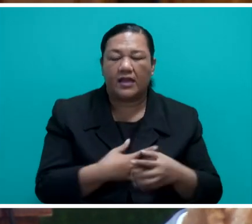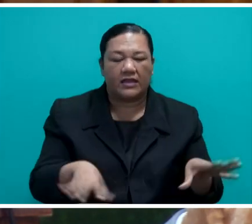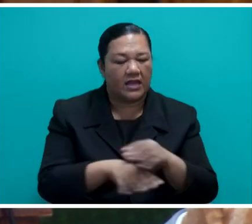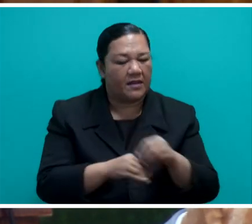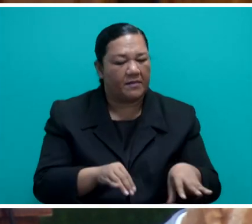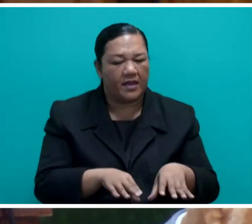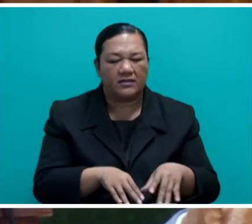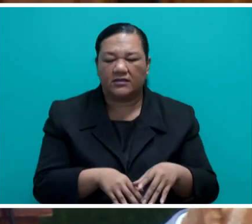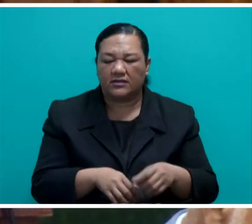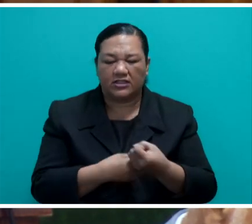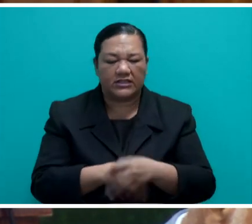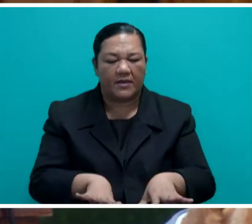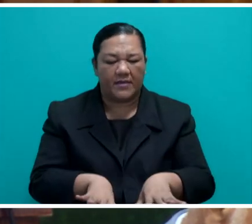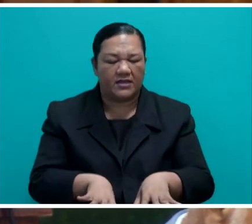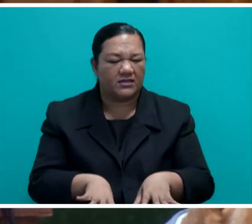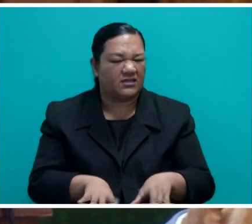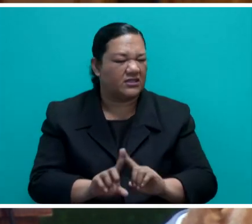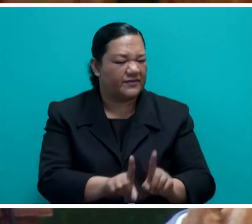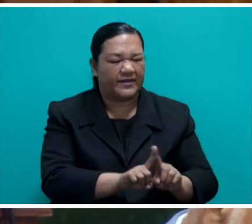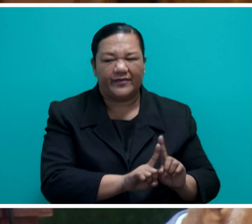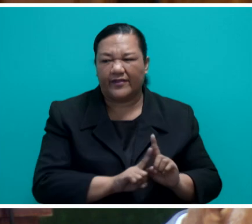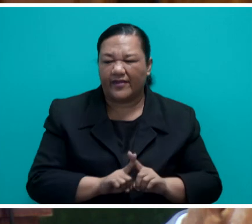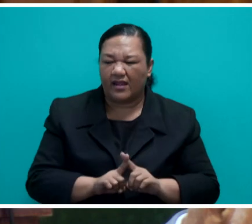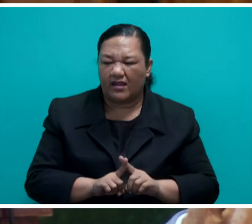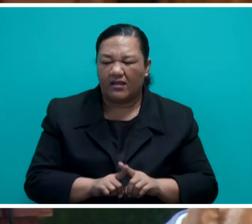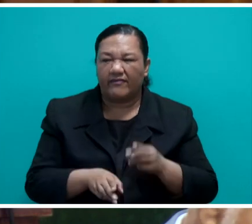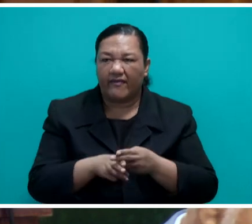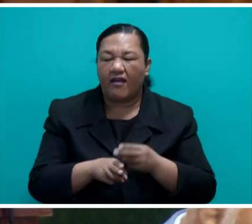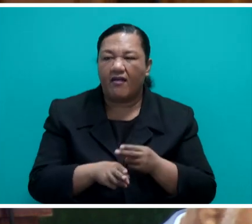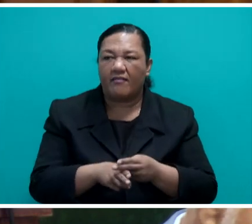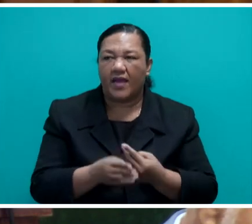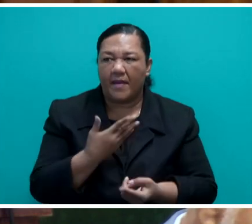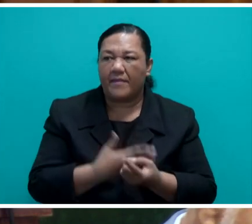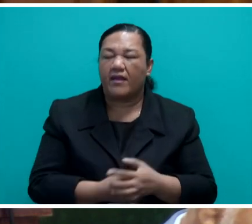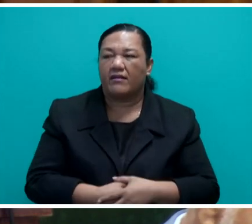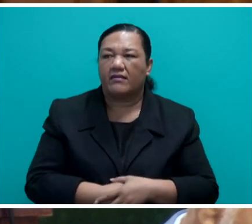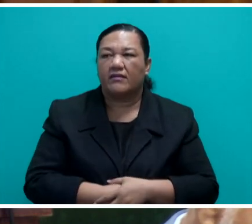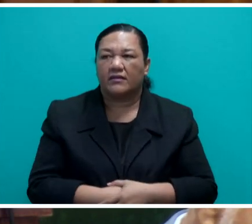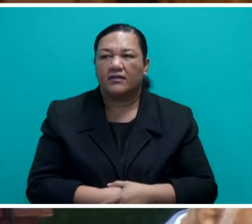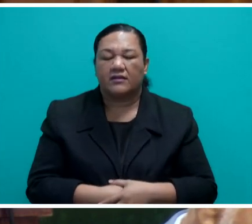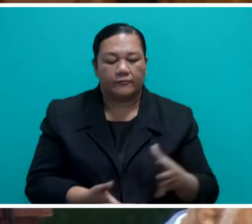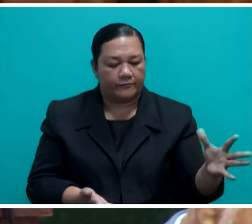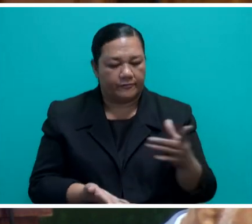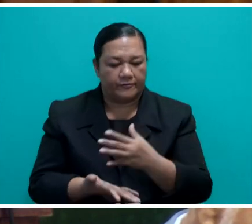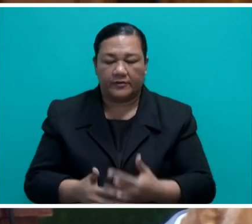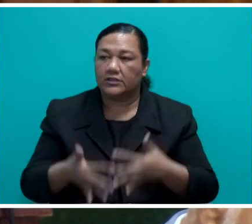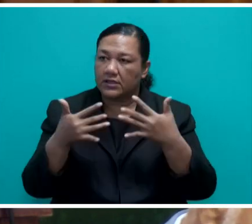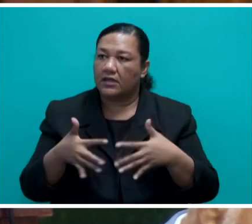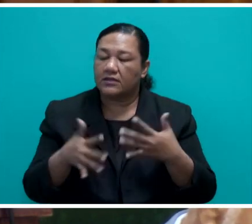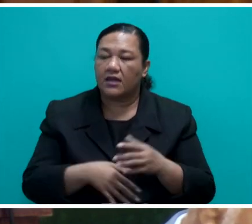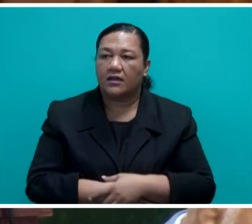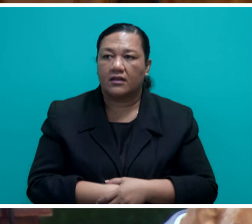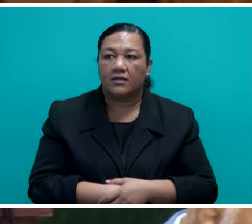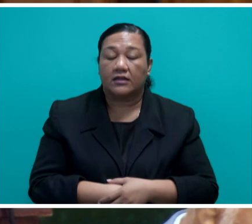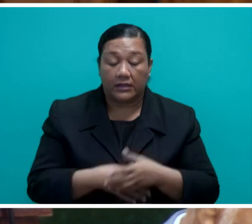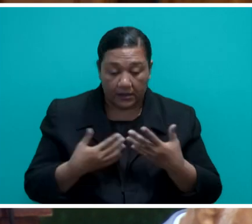during that period. At this juncture, Mr. Speaker, sir, I would like to take the opportunity to inform this August House